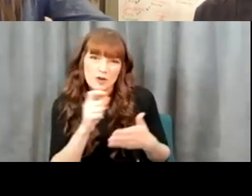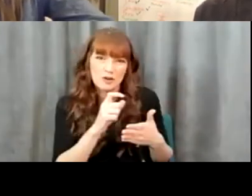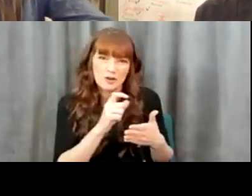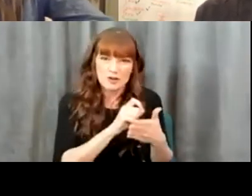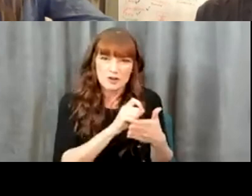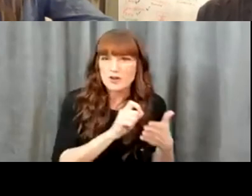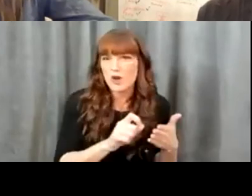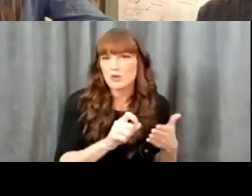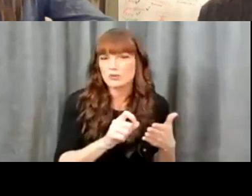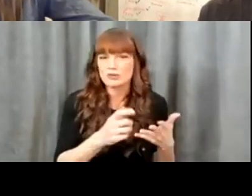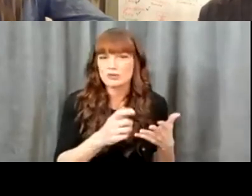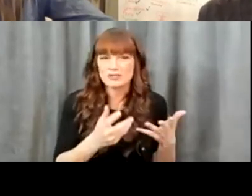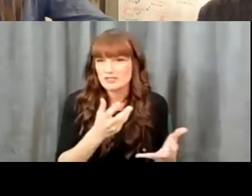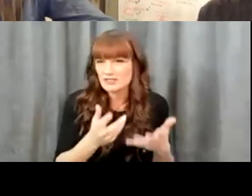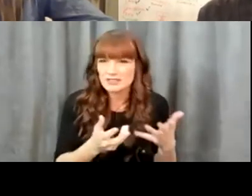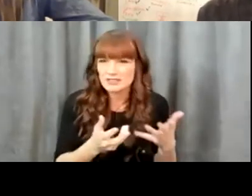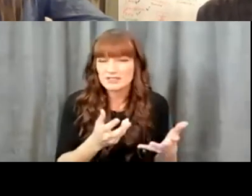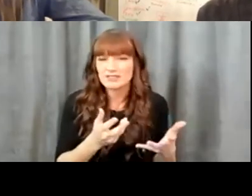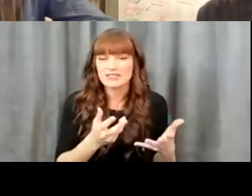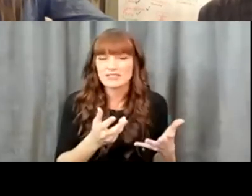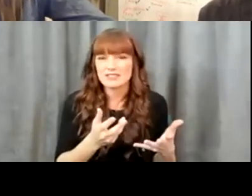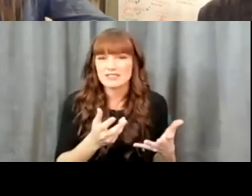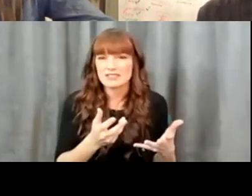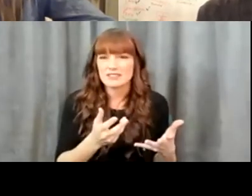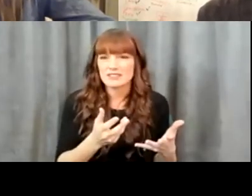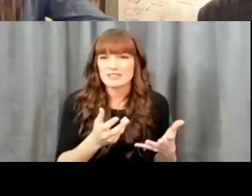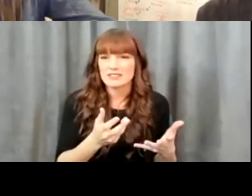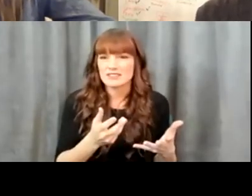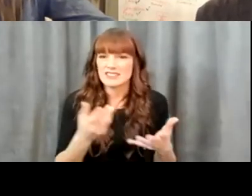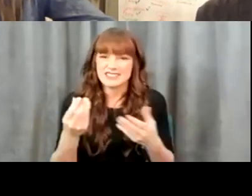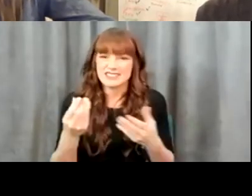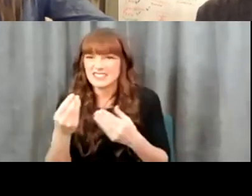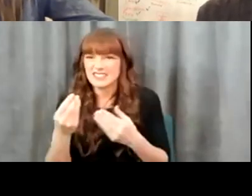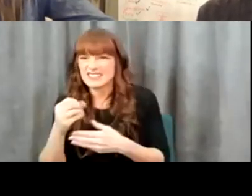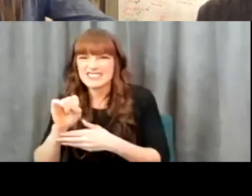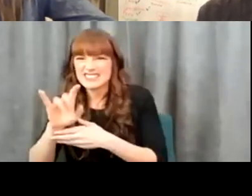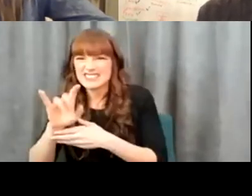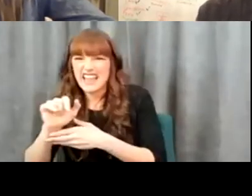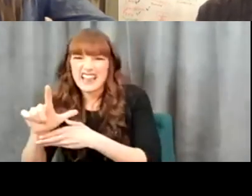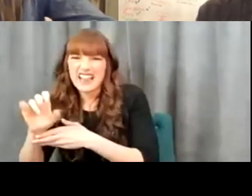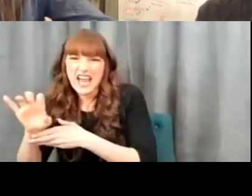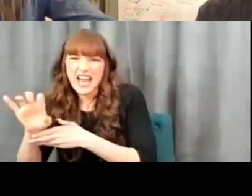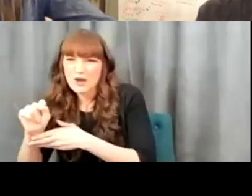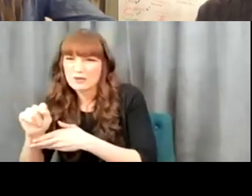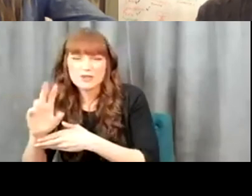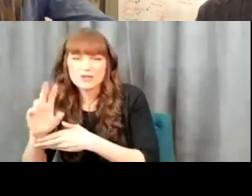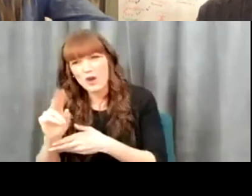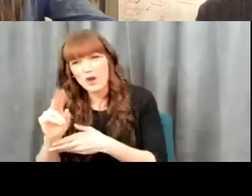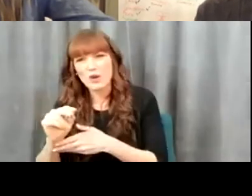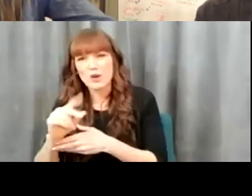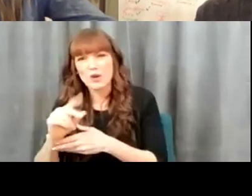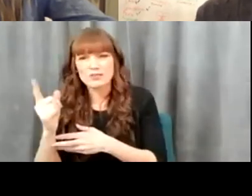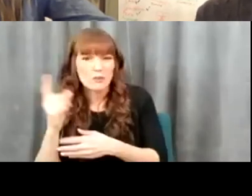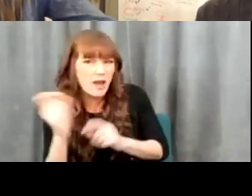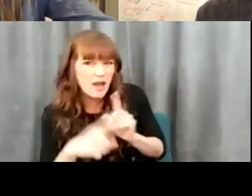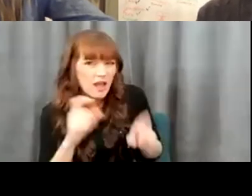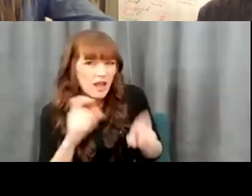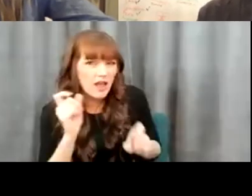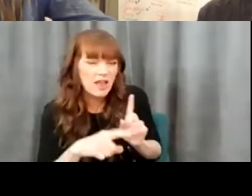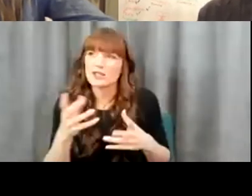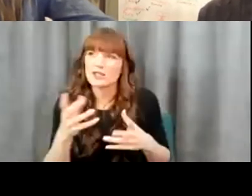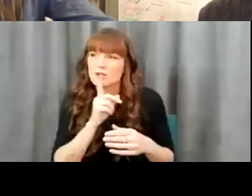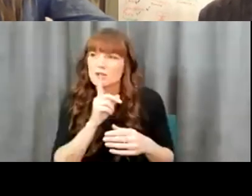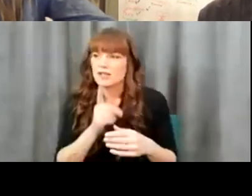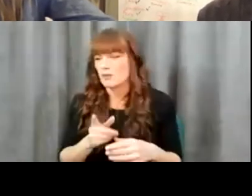know, to have notes, if people have questions about something that you're working on, and you truly want to